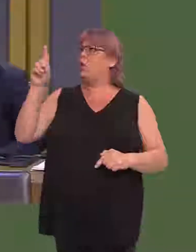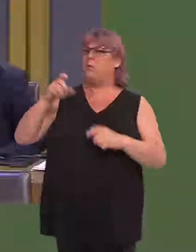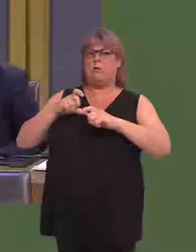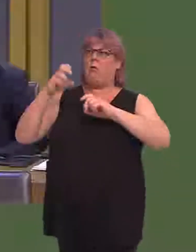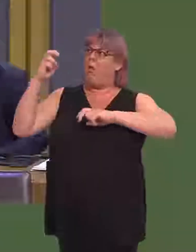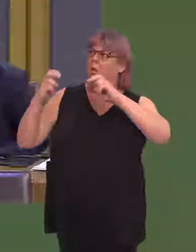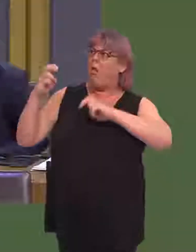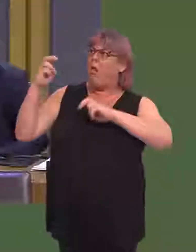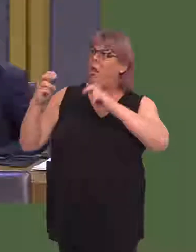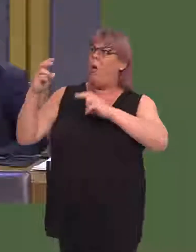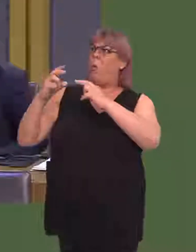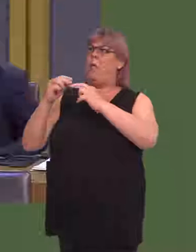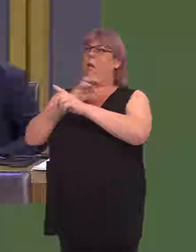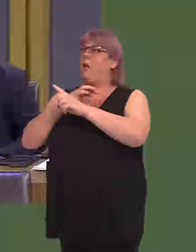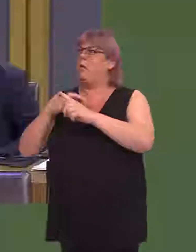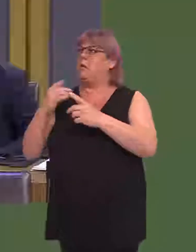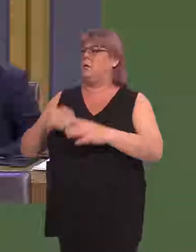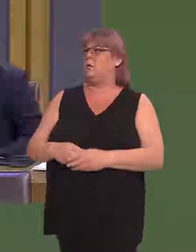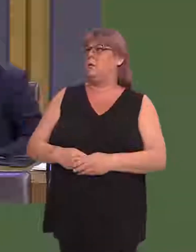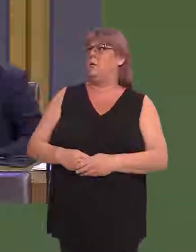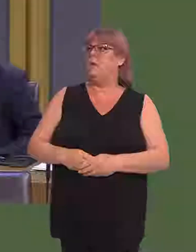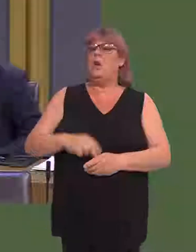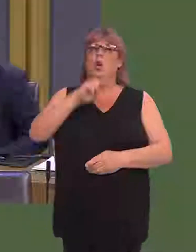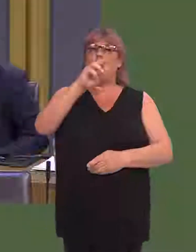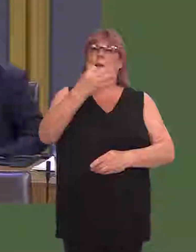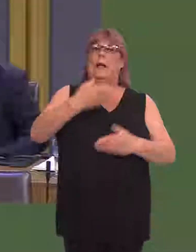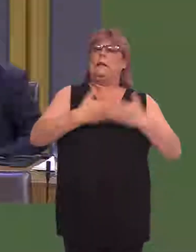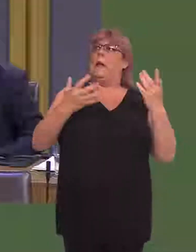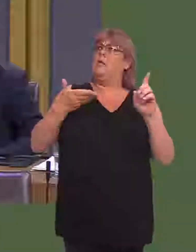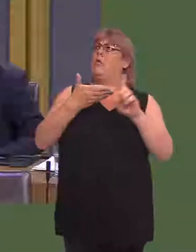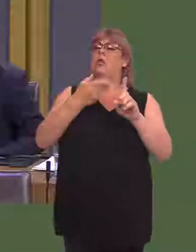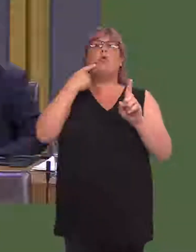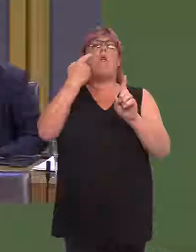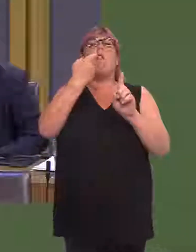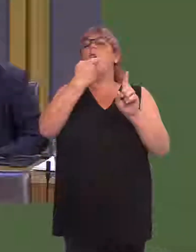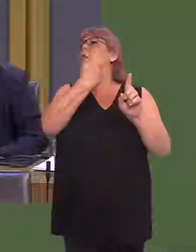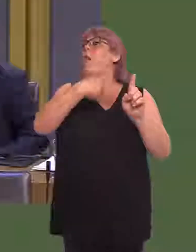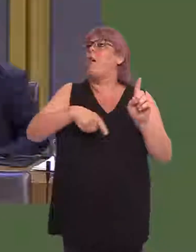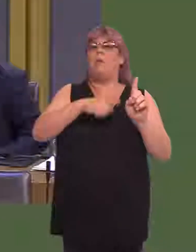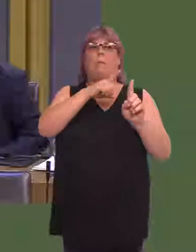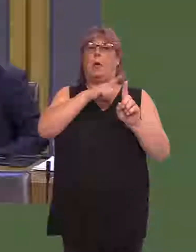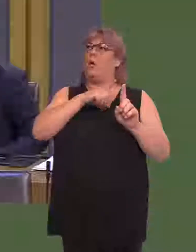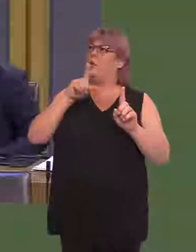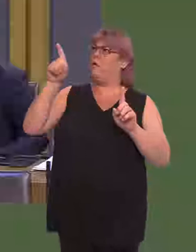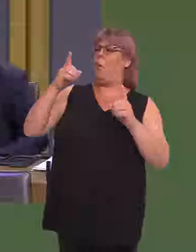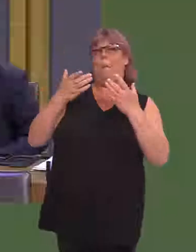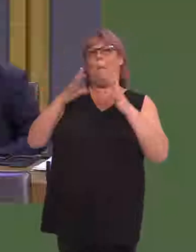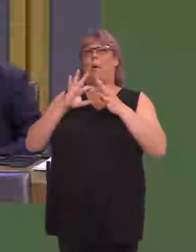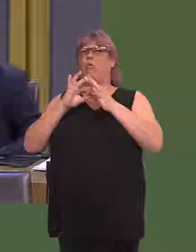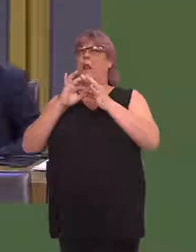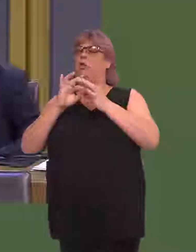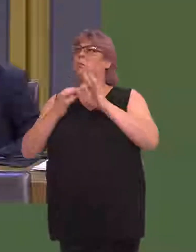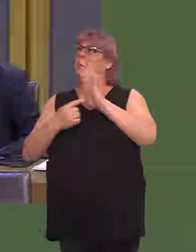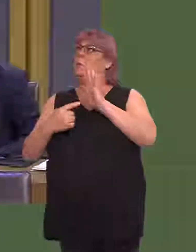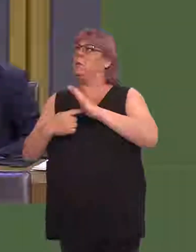yet, First Minister, you continue to argue with the experts. You reject 28-day targets, not for the good of patients, but for the good